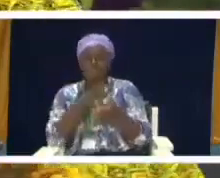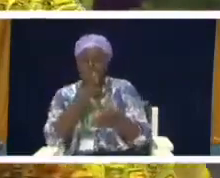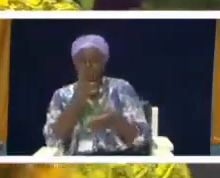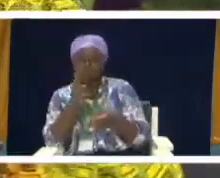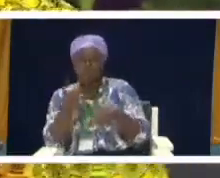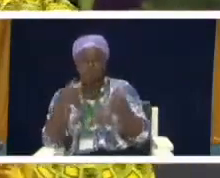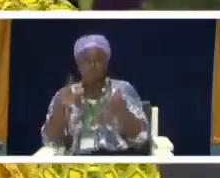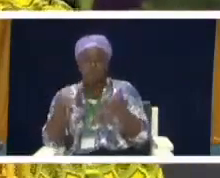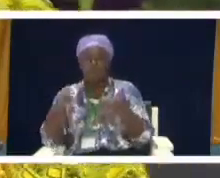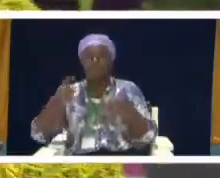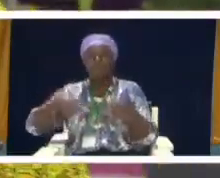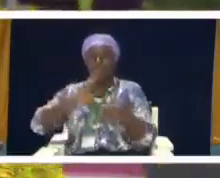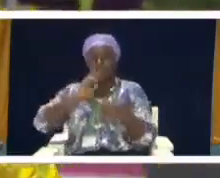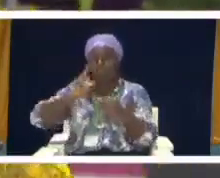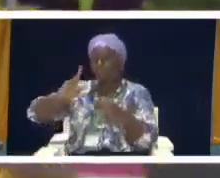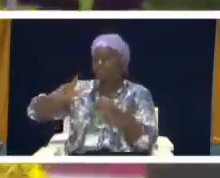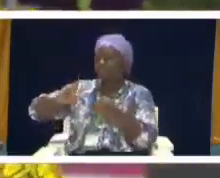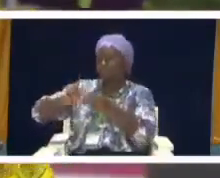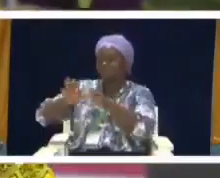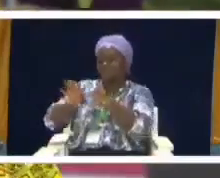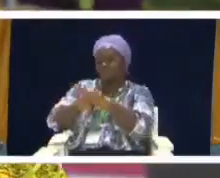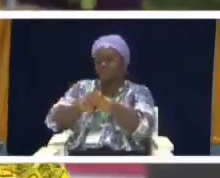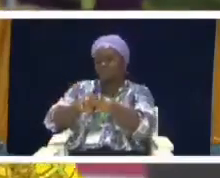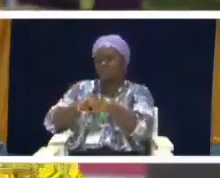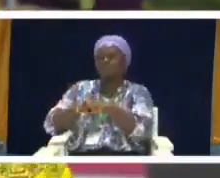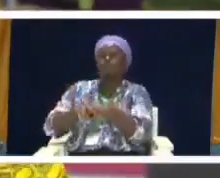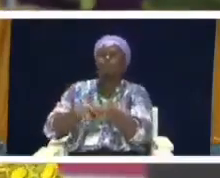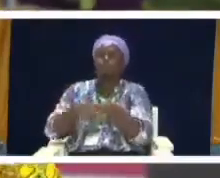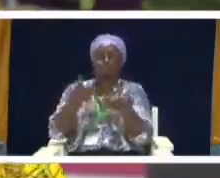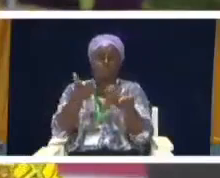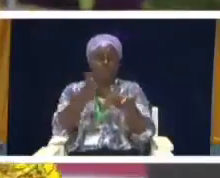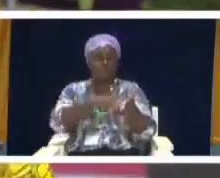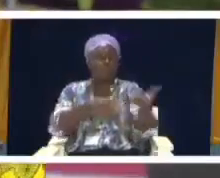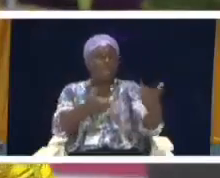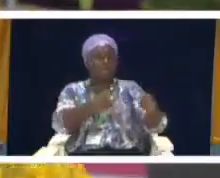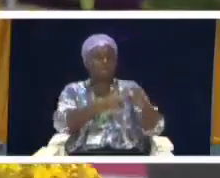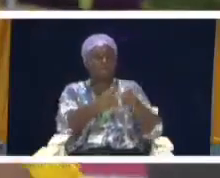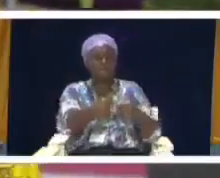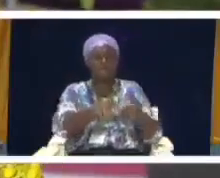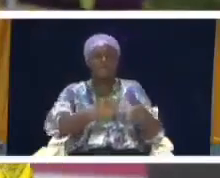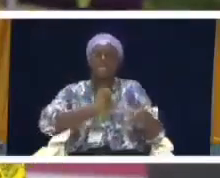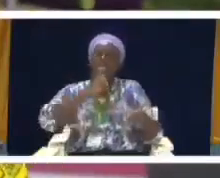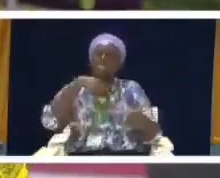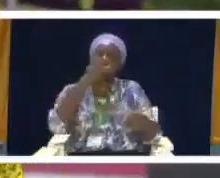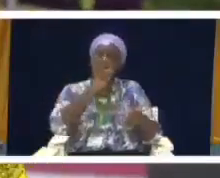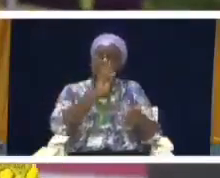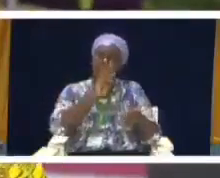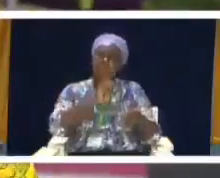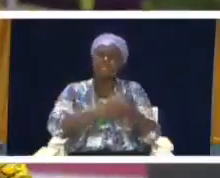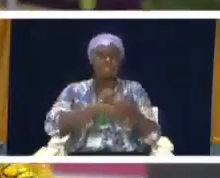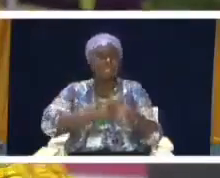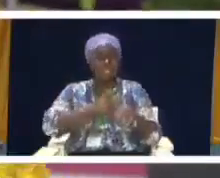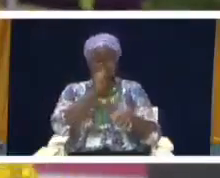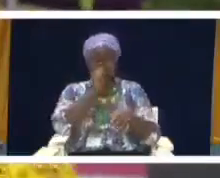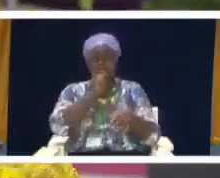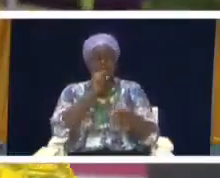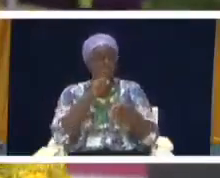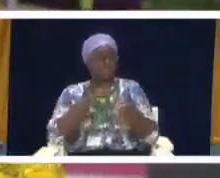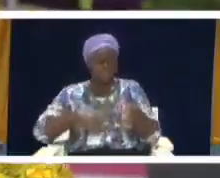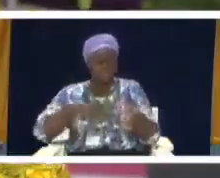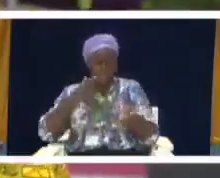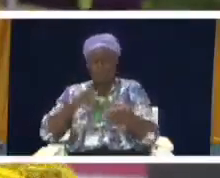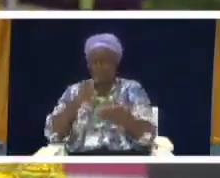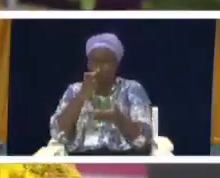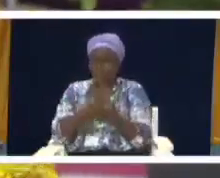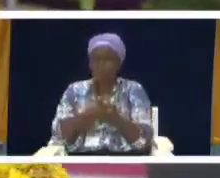We are closed already. Okay, what really happened to you? I was telling them that I was not feeling too well. The doctor just said, okay,